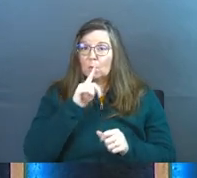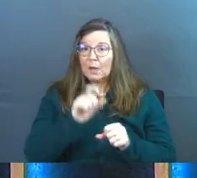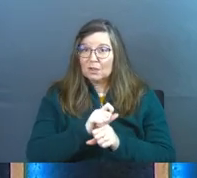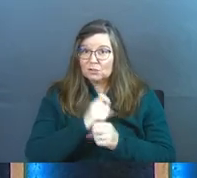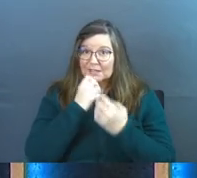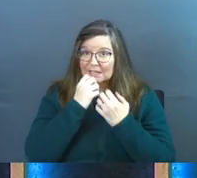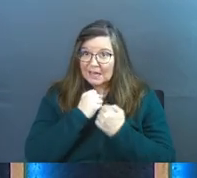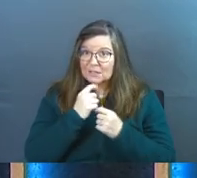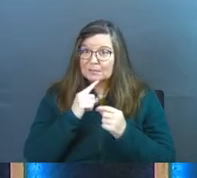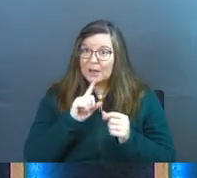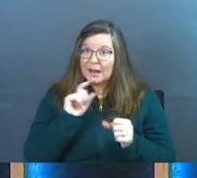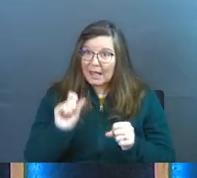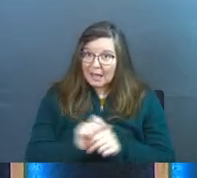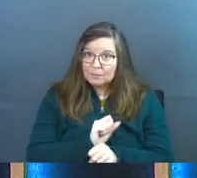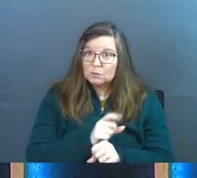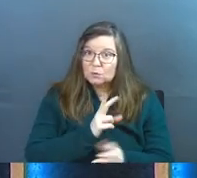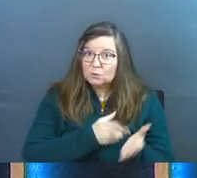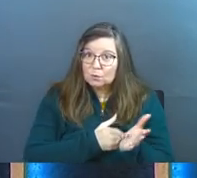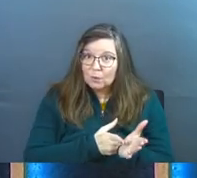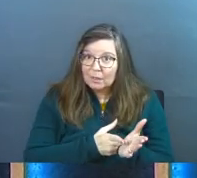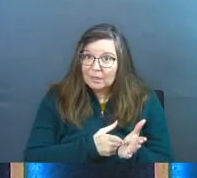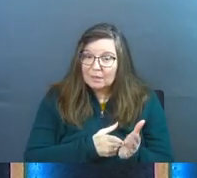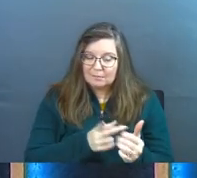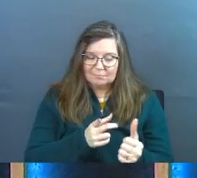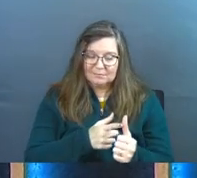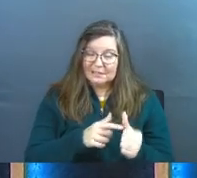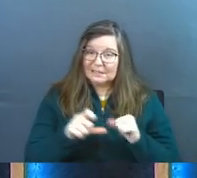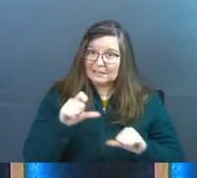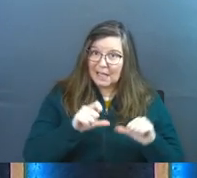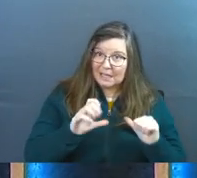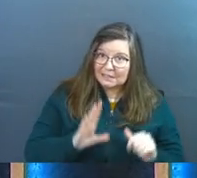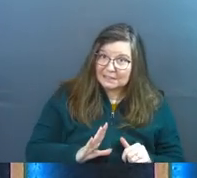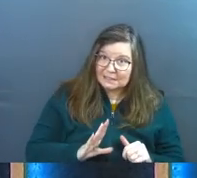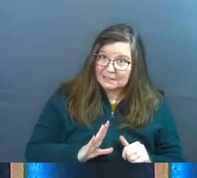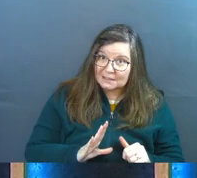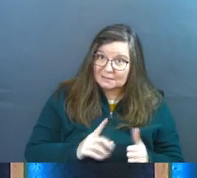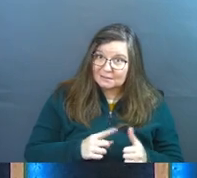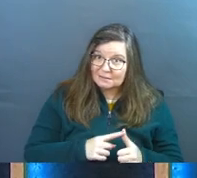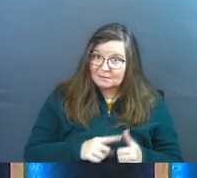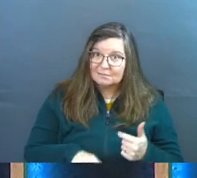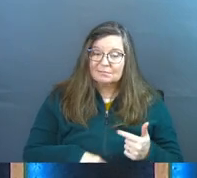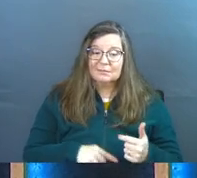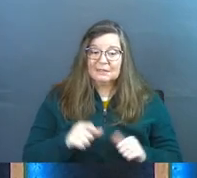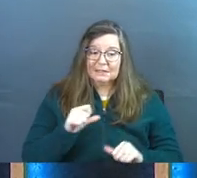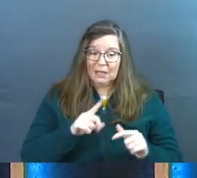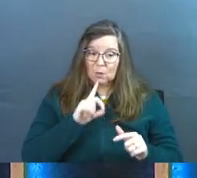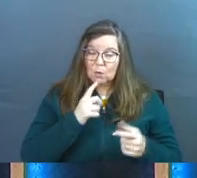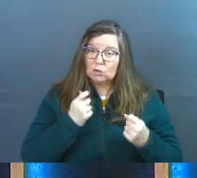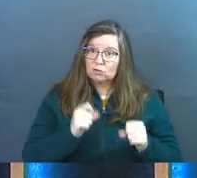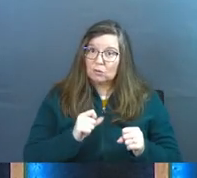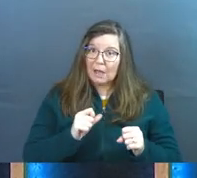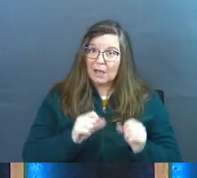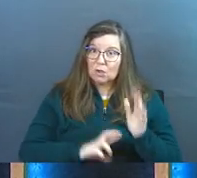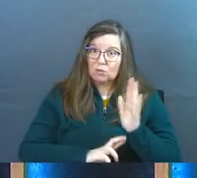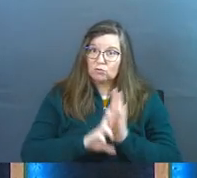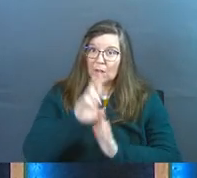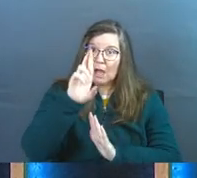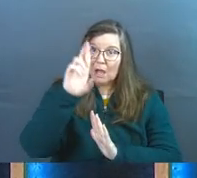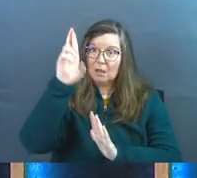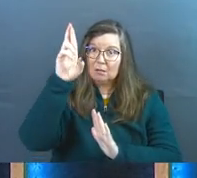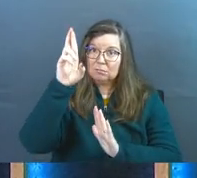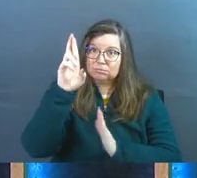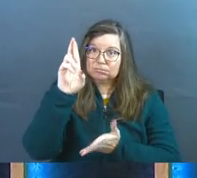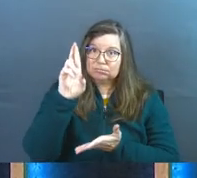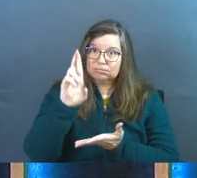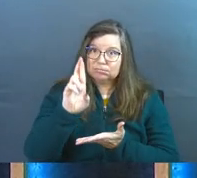actually cares about absolute truth? Scientists do. Scientists who are trying to land rockets